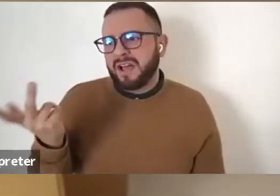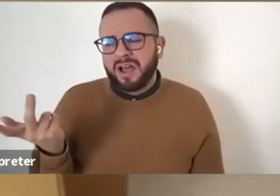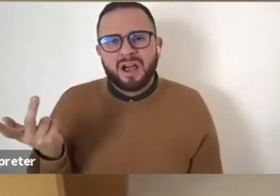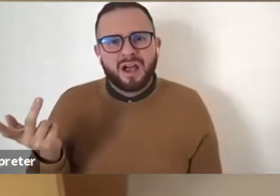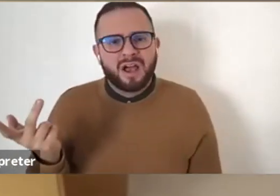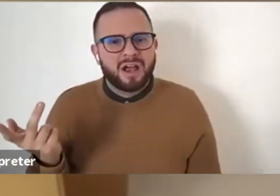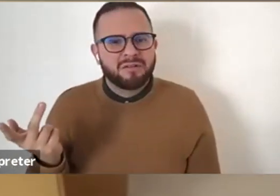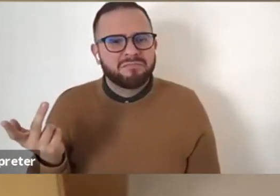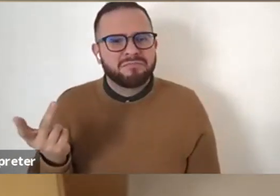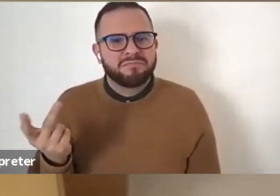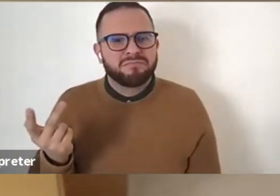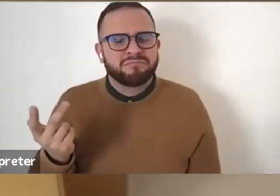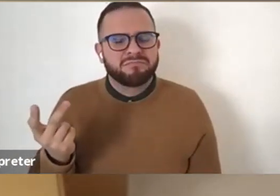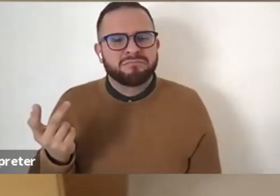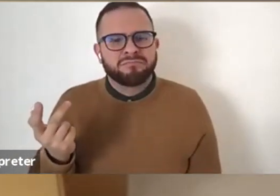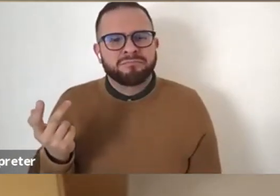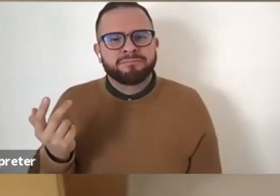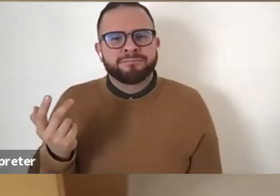sure